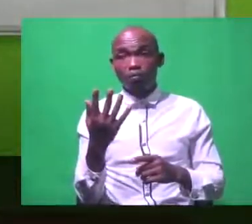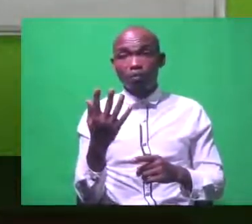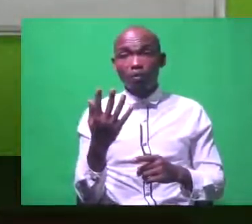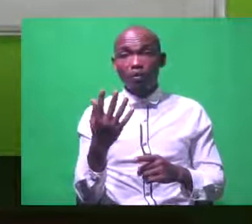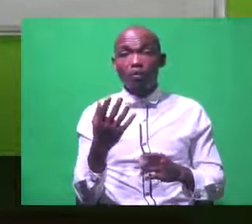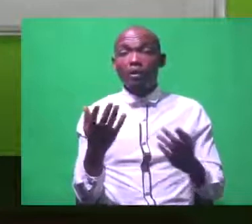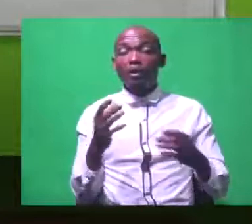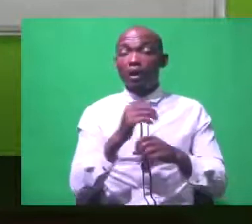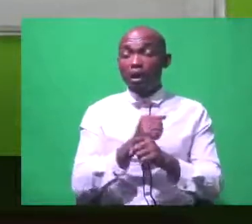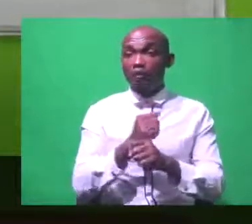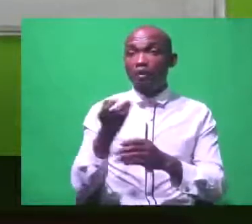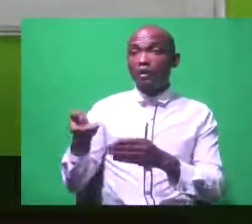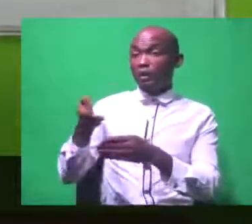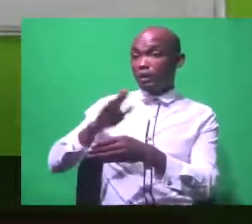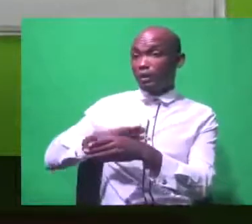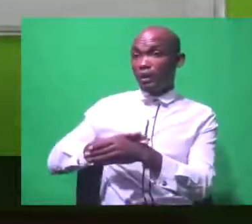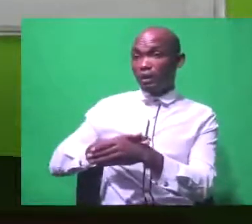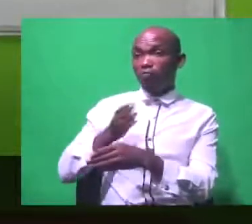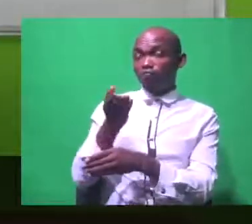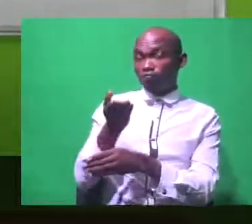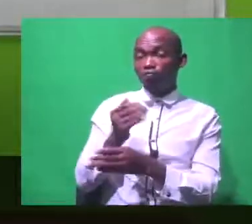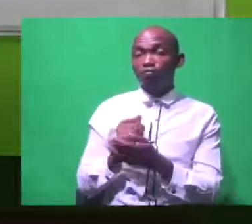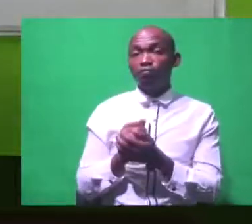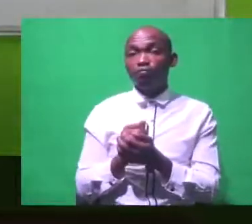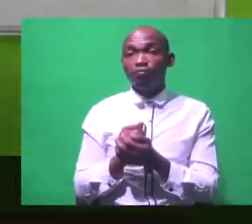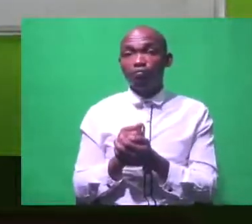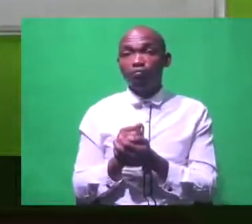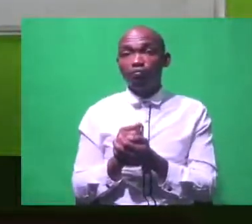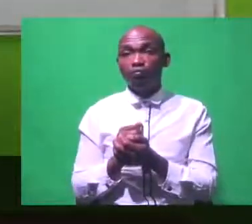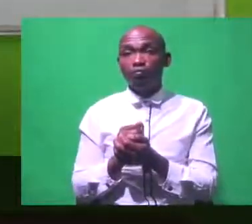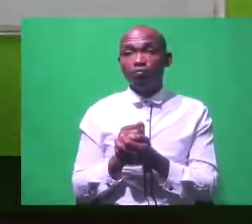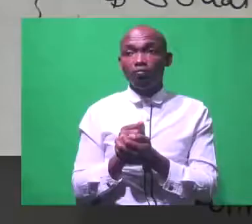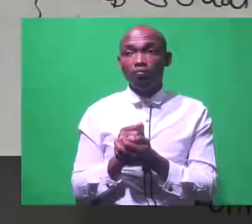have skilled, here we can have